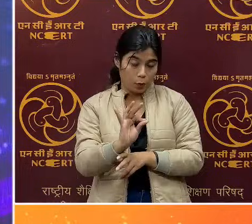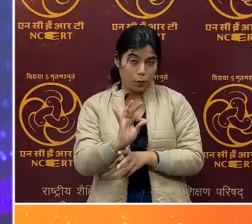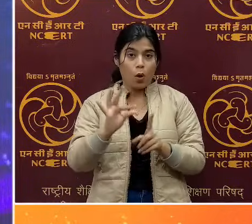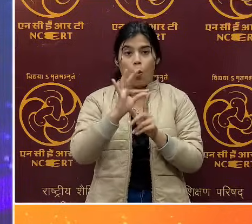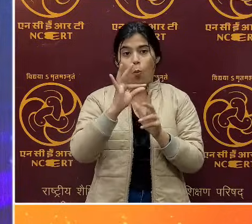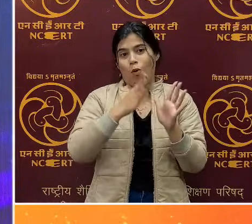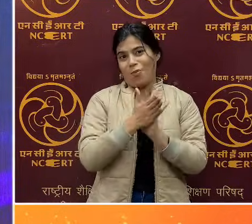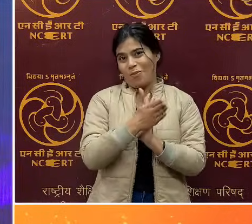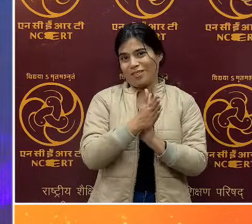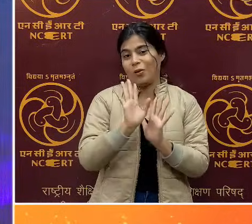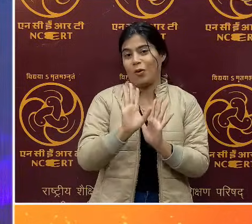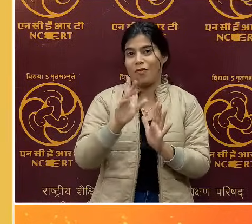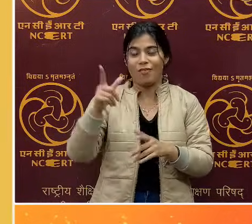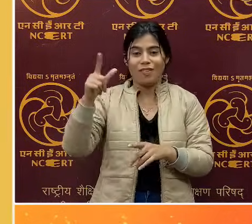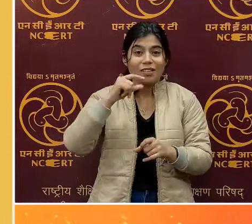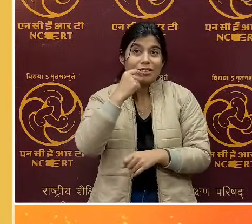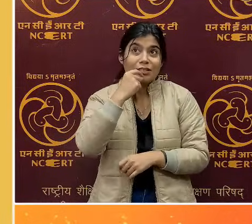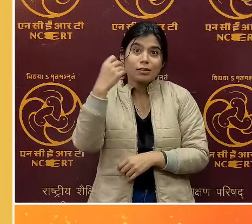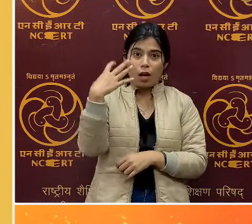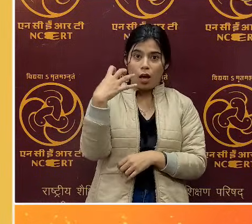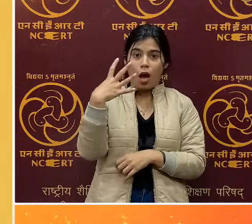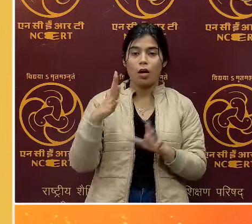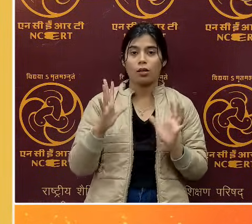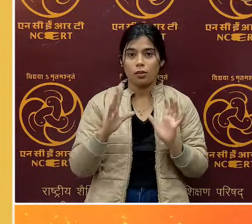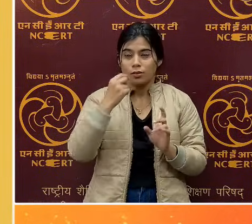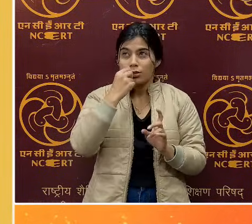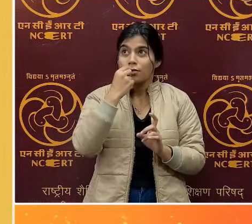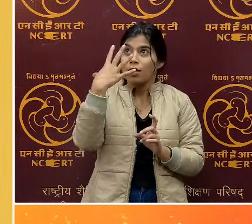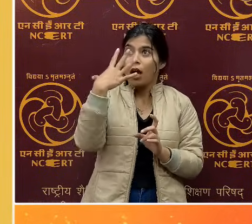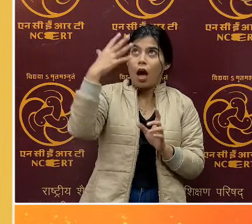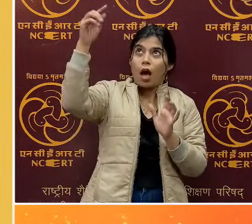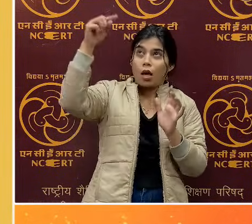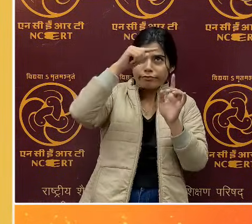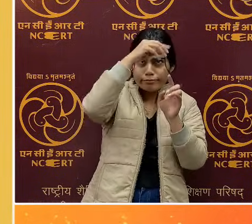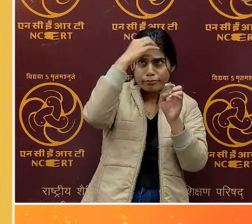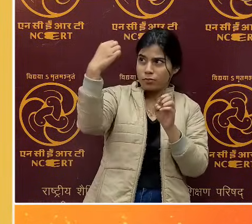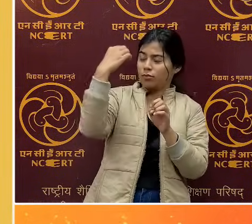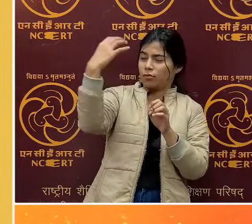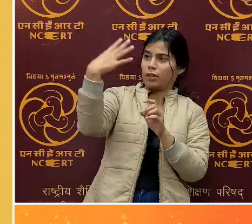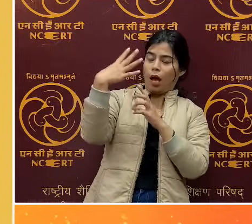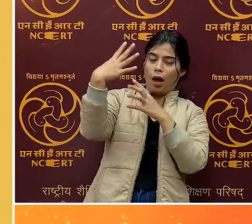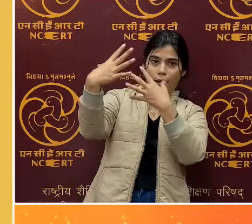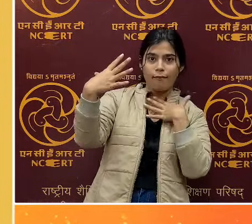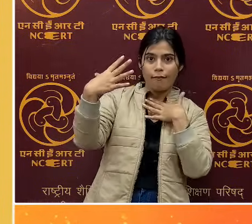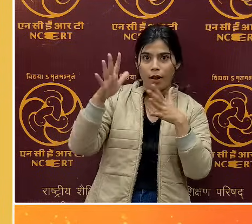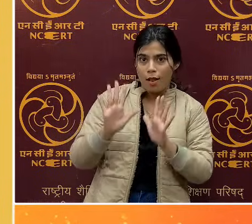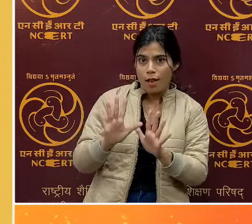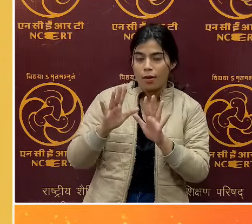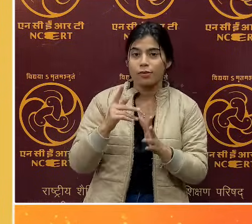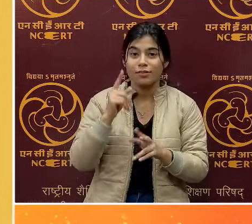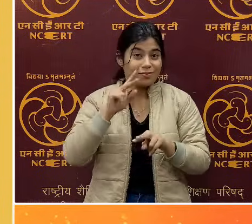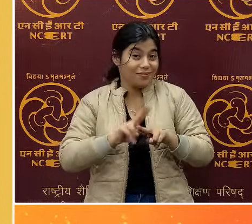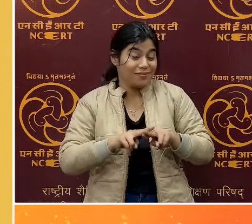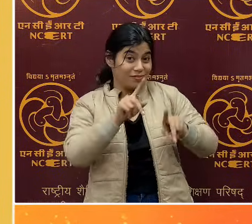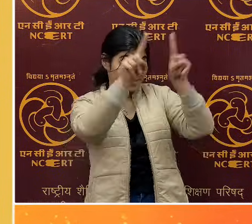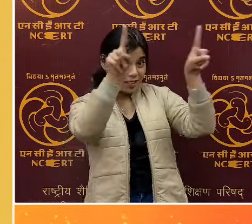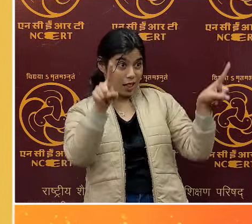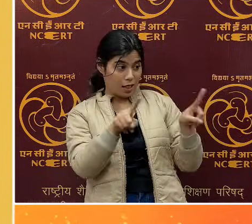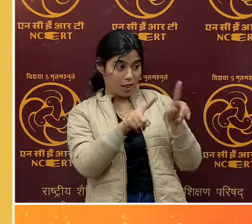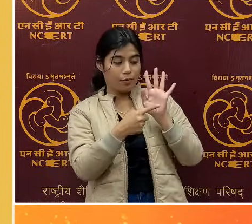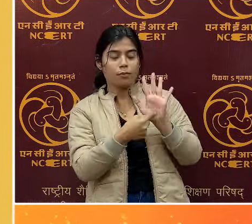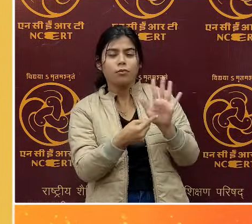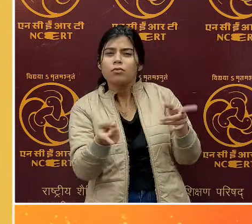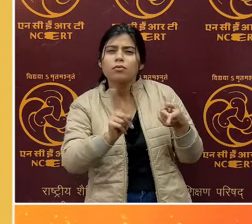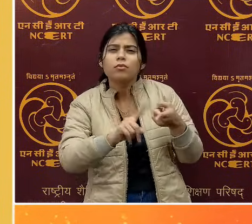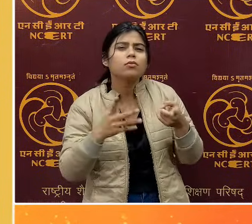of light. Okay. Right? Because light ray, when it is getting reflected, as you can see on the image, what is happening here?